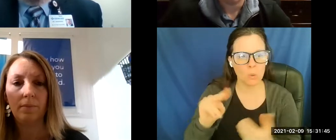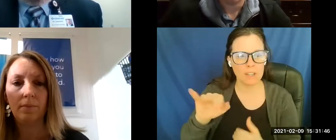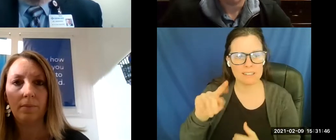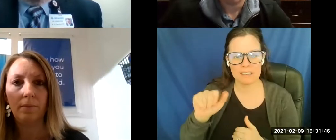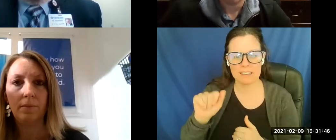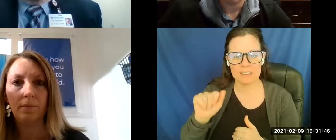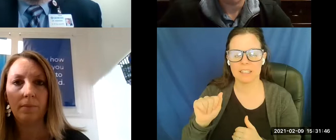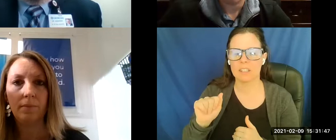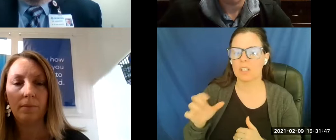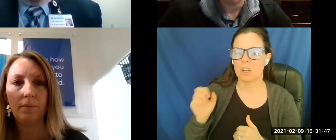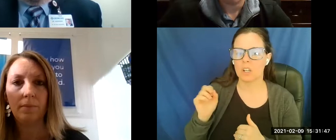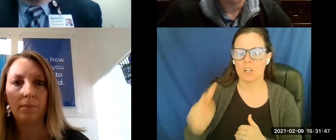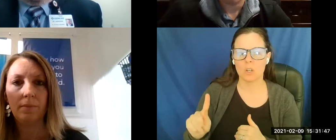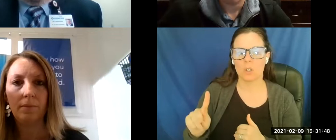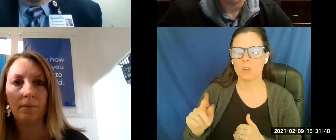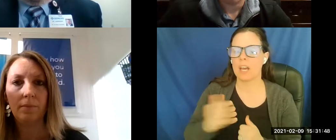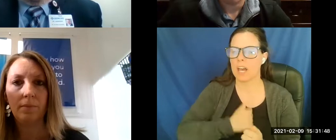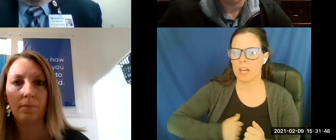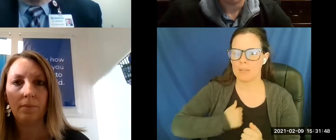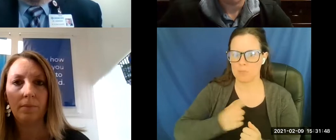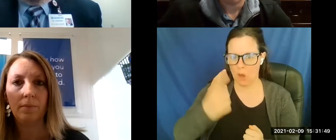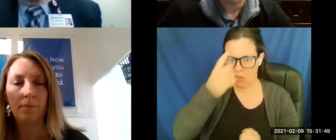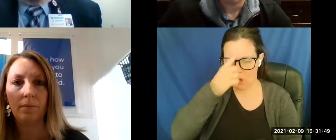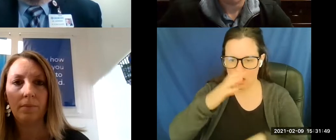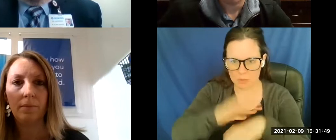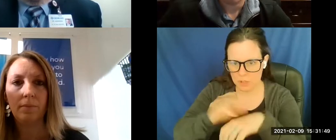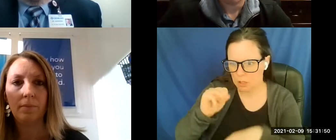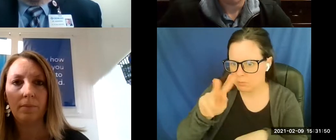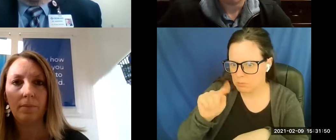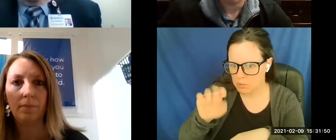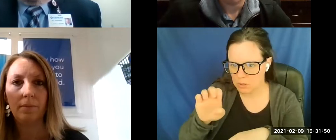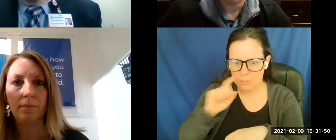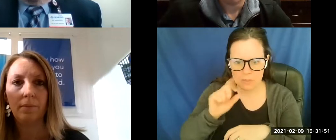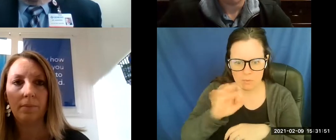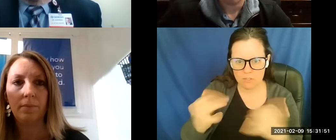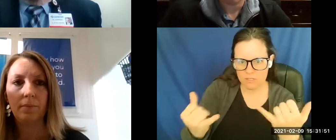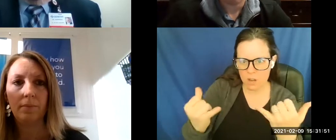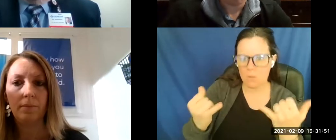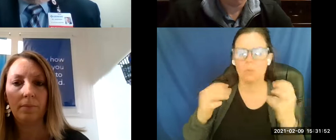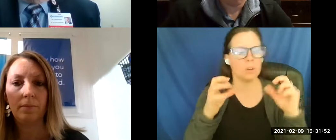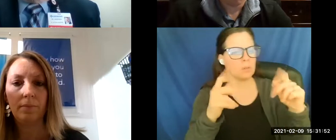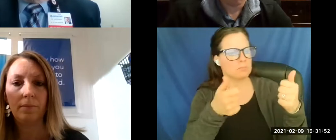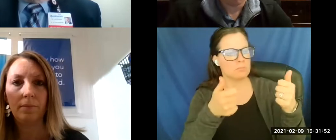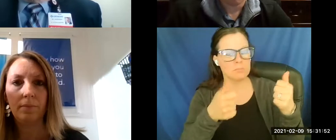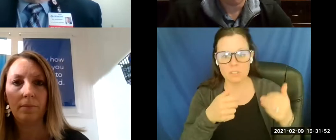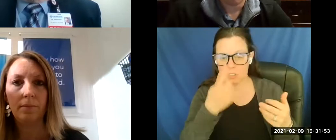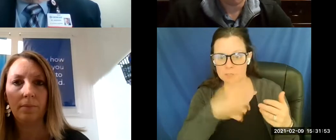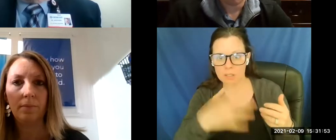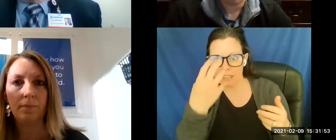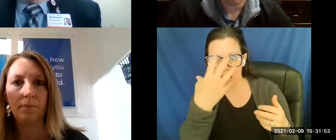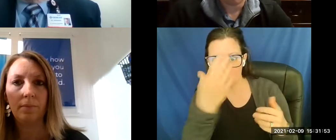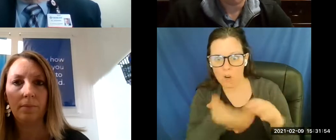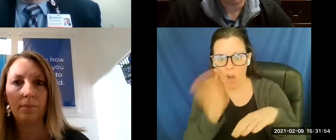Okay, I'm sorry, I thought it was on mute. I think I'm off mute now. Can you hear me okay? I think he's still on mute. Yes, you want to put your camera on for us? Thank